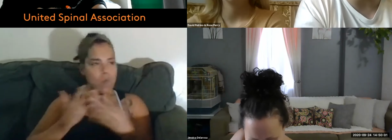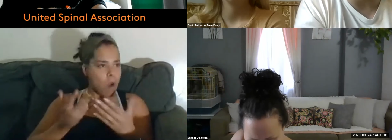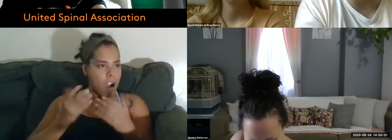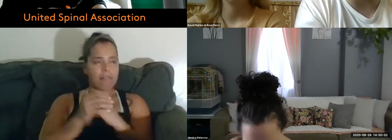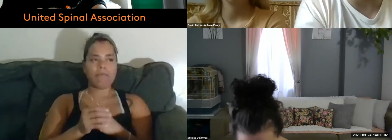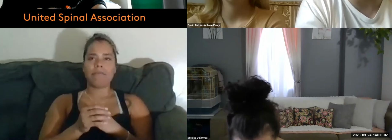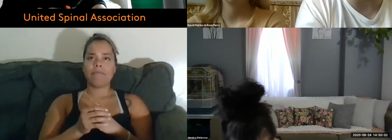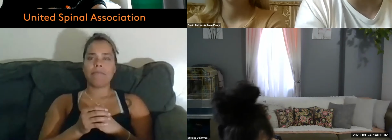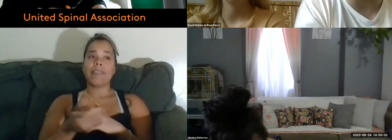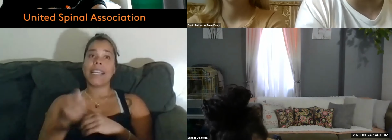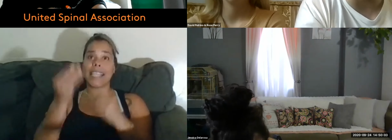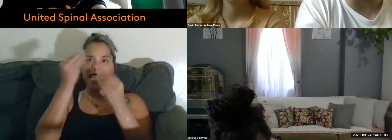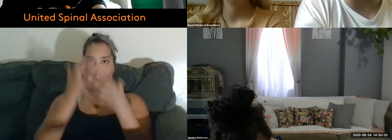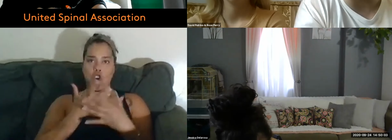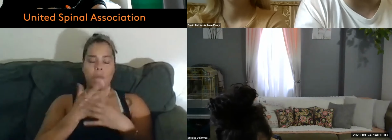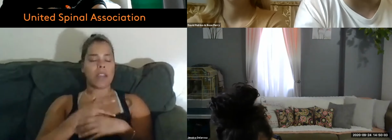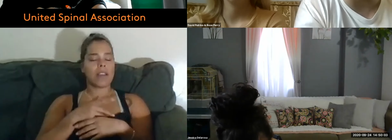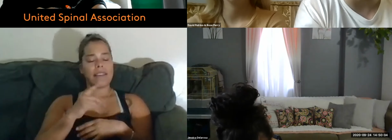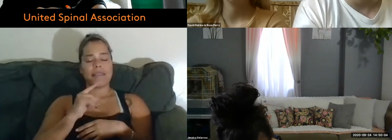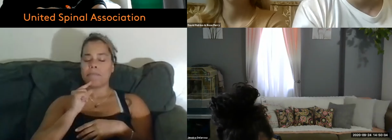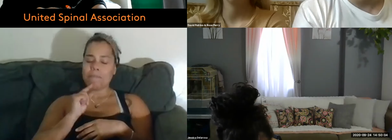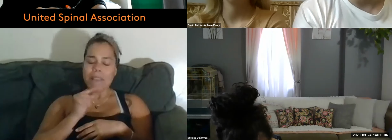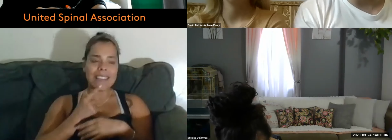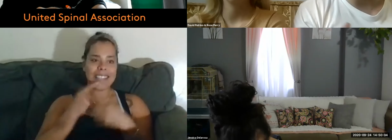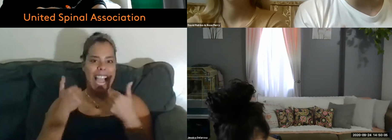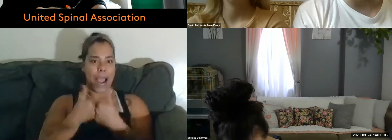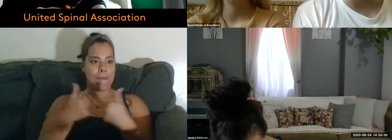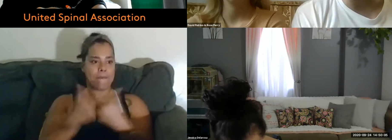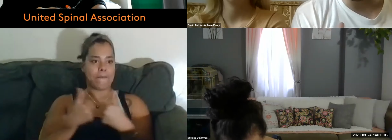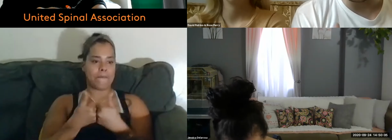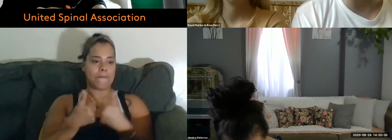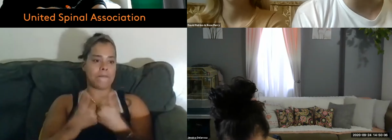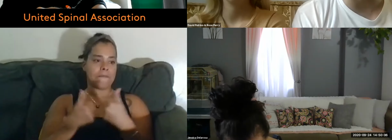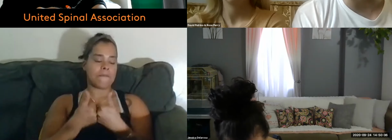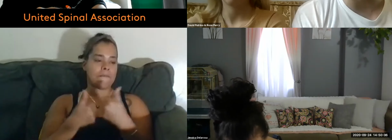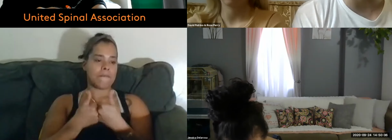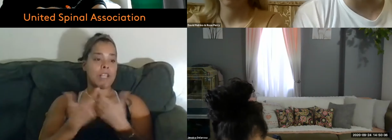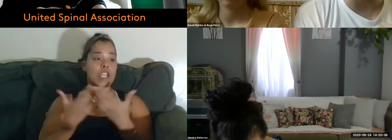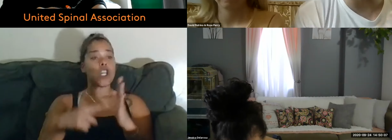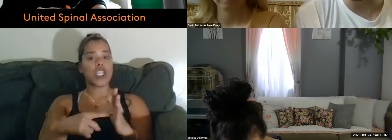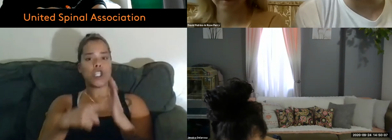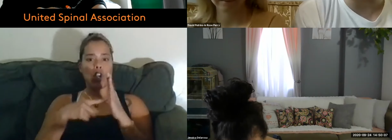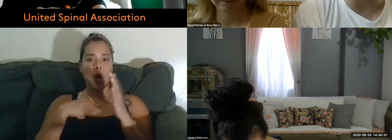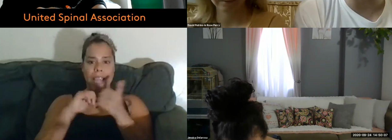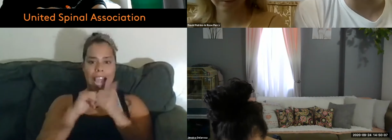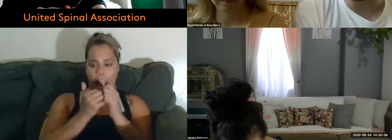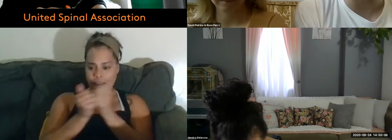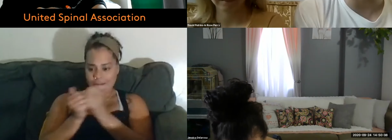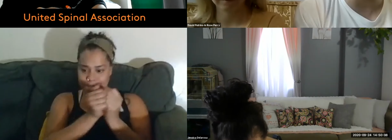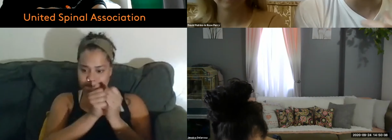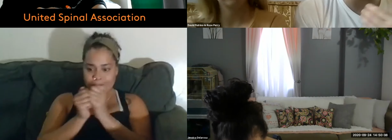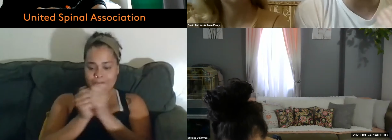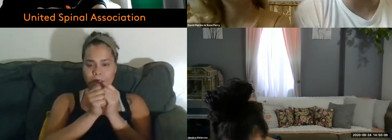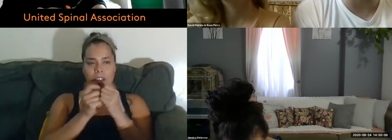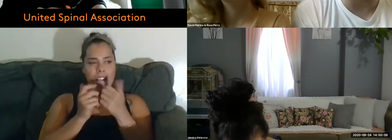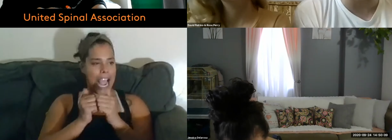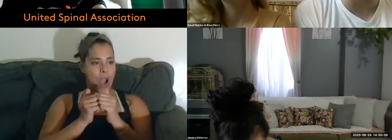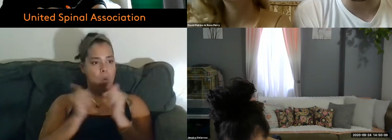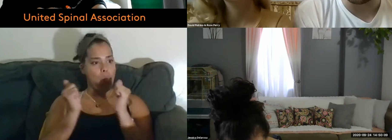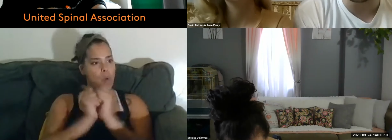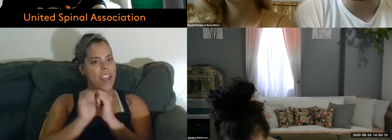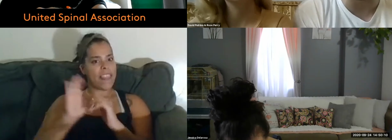he missed participating in gaming. And then he showed me how he gamed with such a high level spinal cord injury. And it